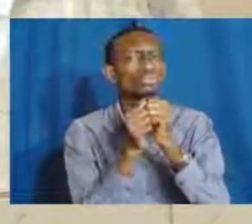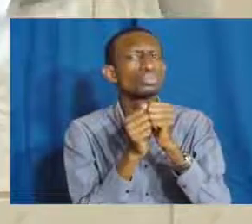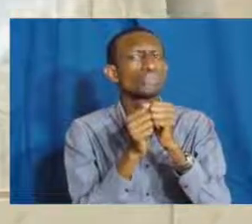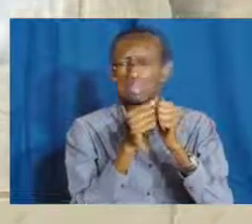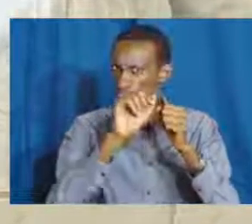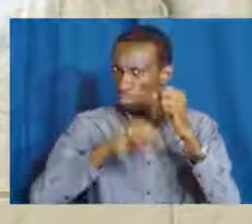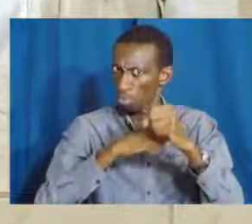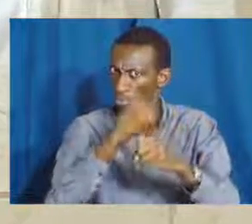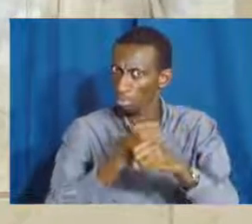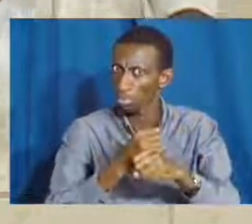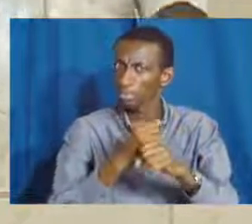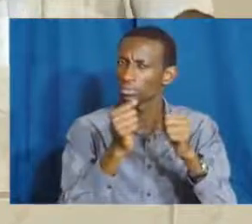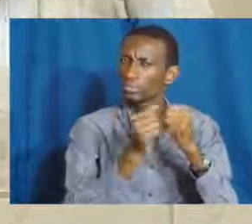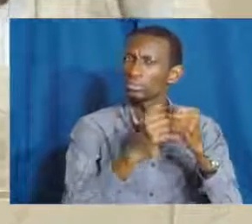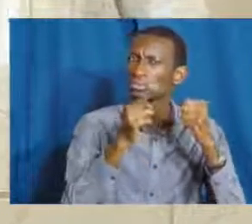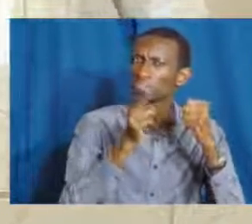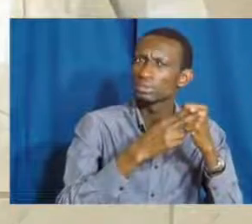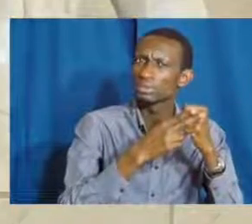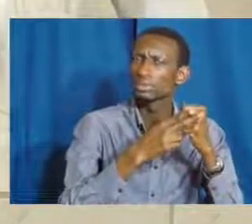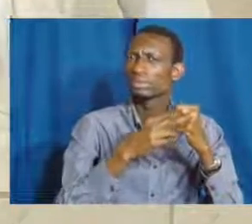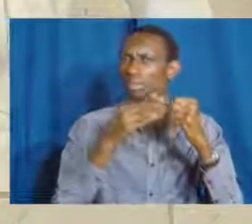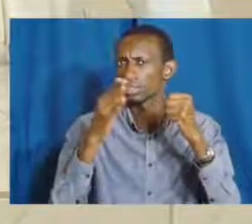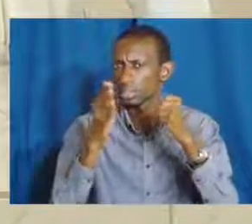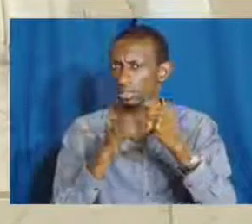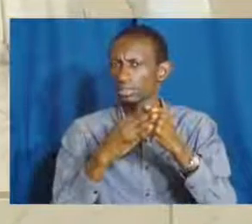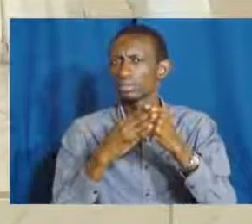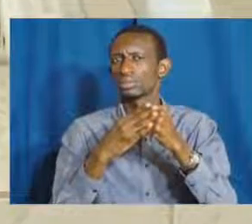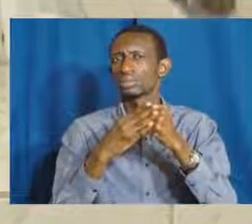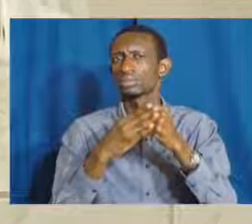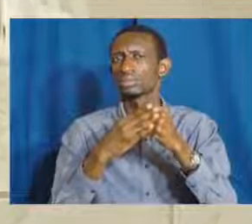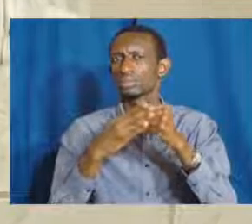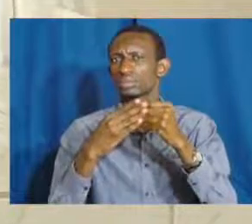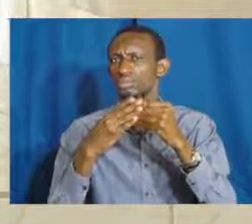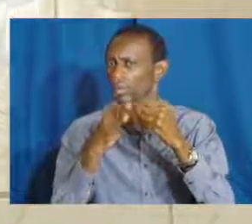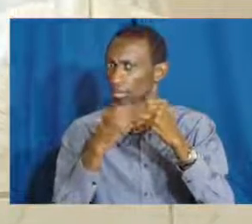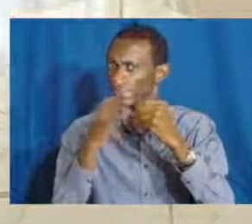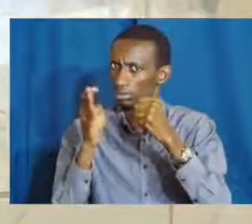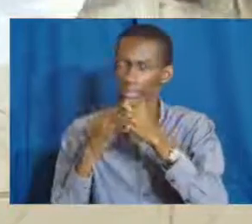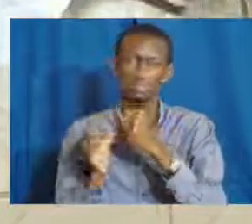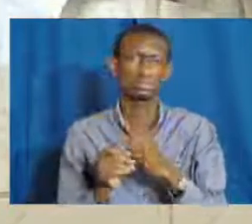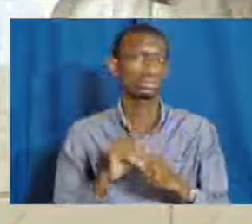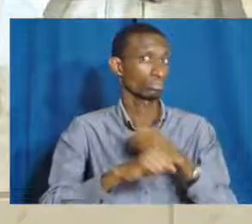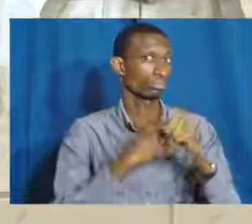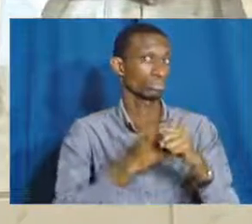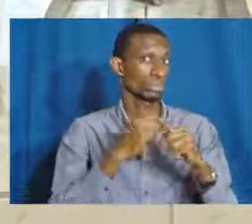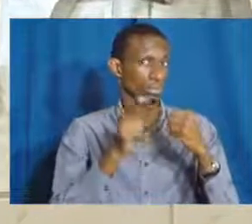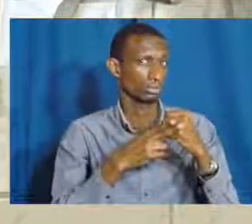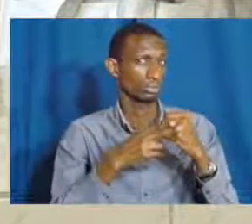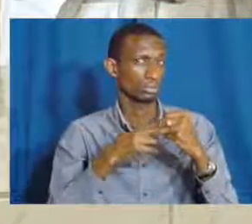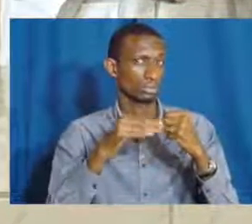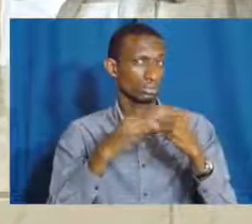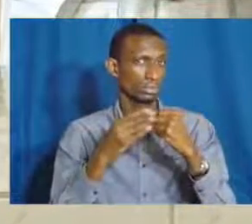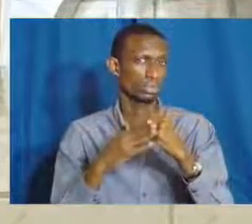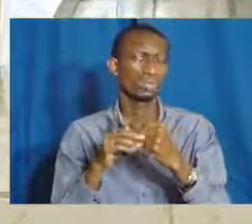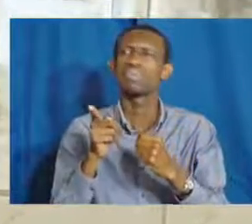1789. That was 1789. That's when he did that. He organized the elements that were known at